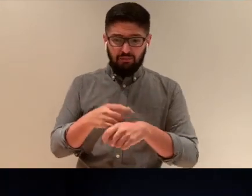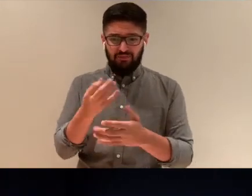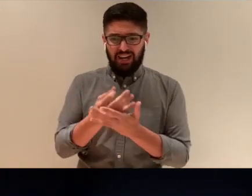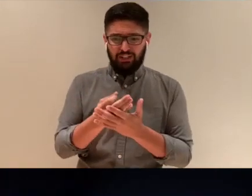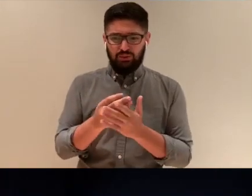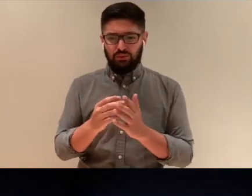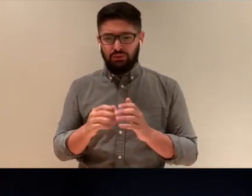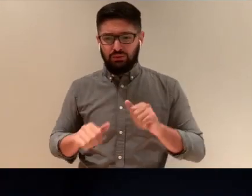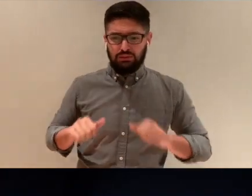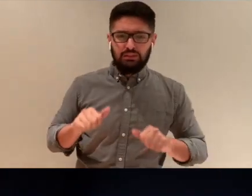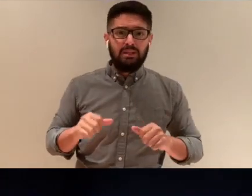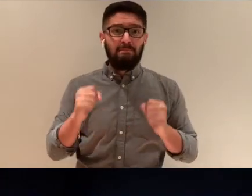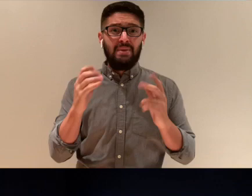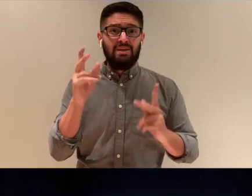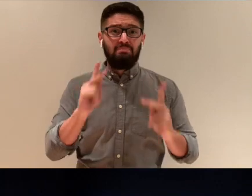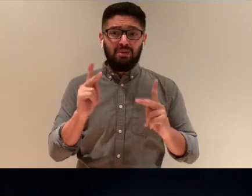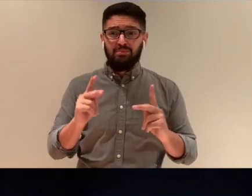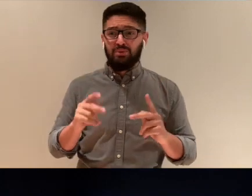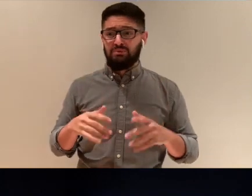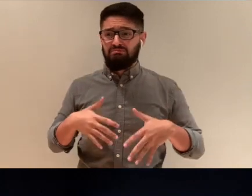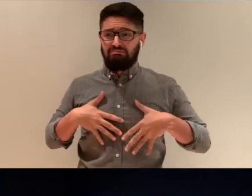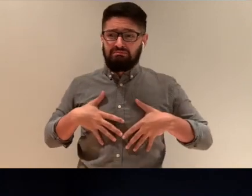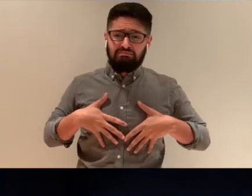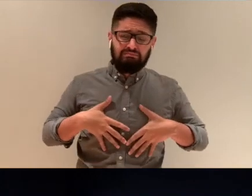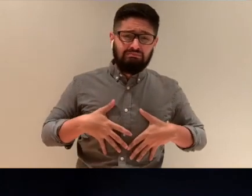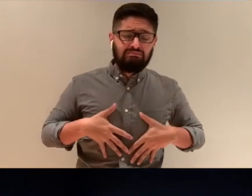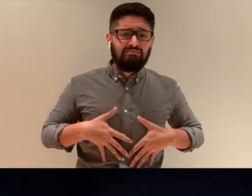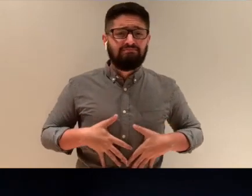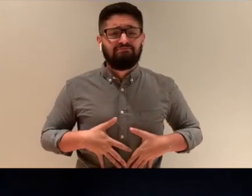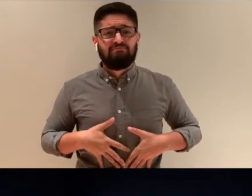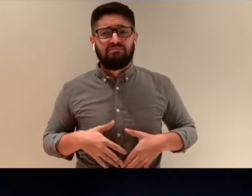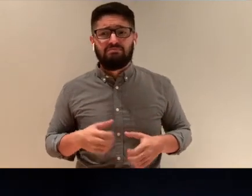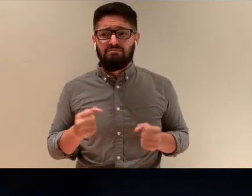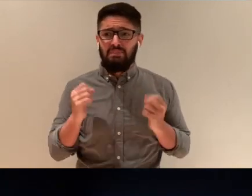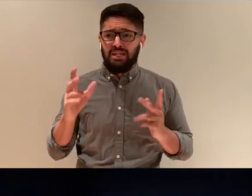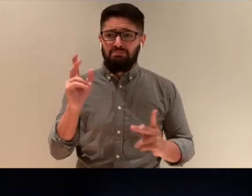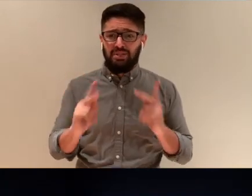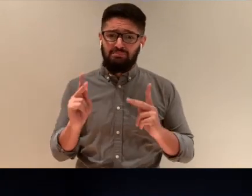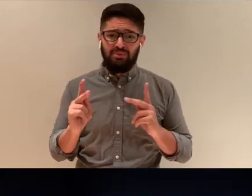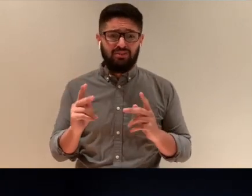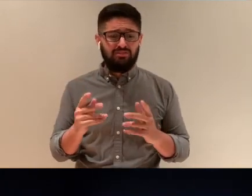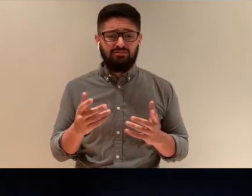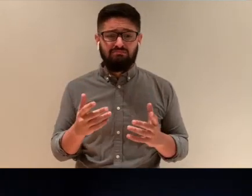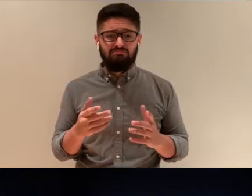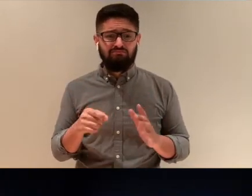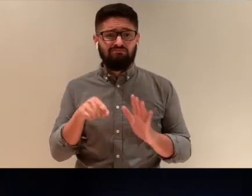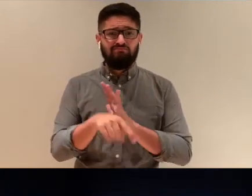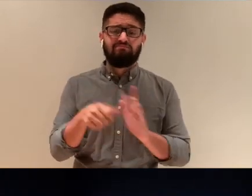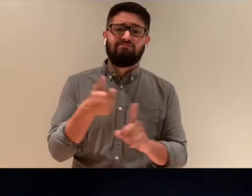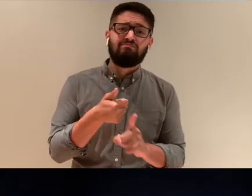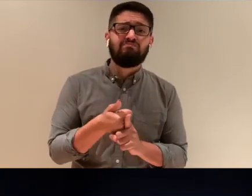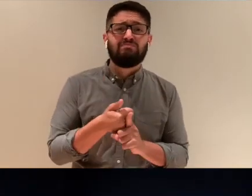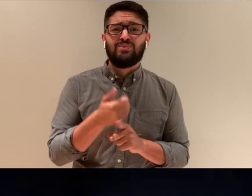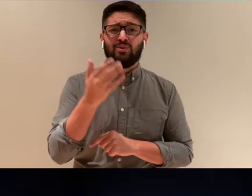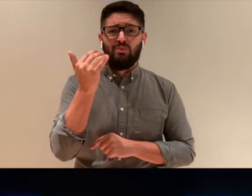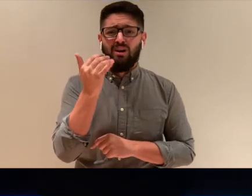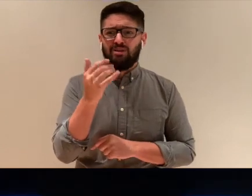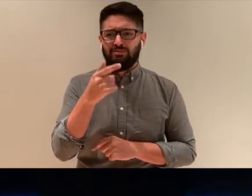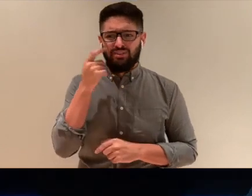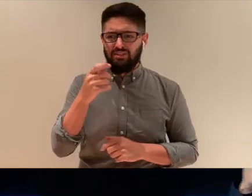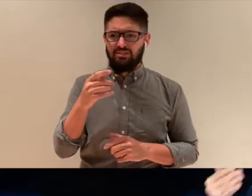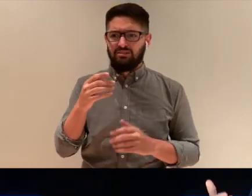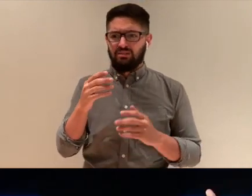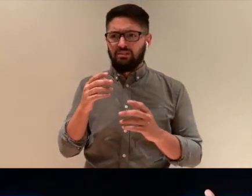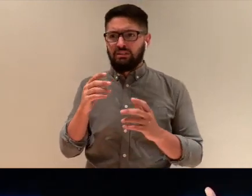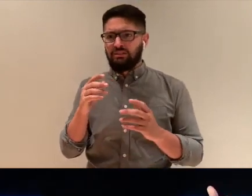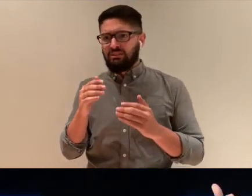of financial uncertainty, many people go into depressions. Many people even venture to take their lives because of